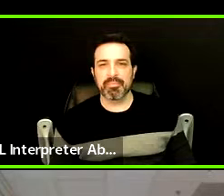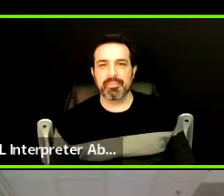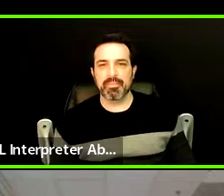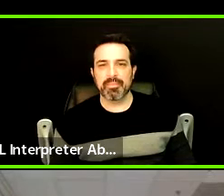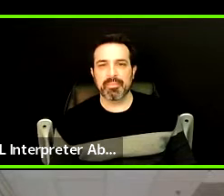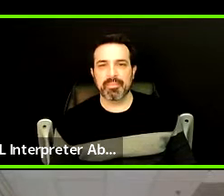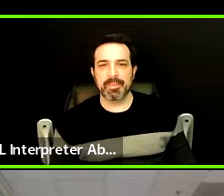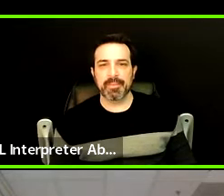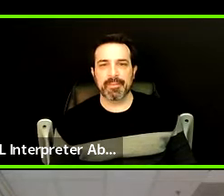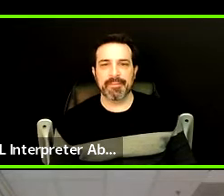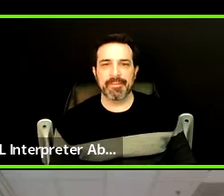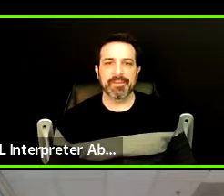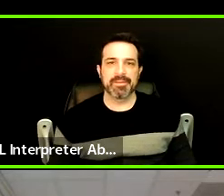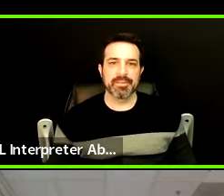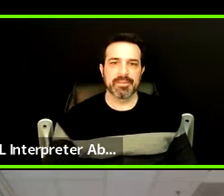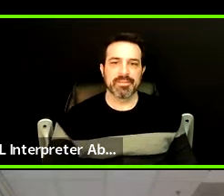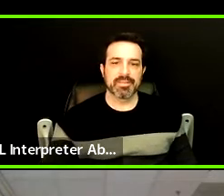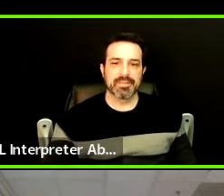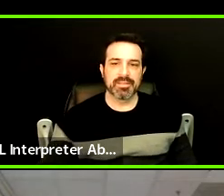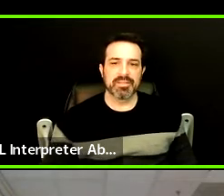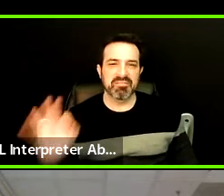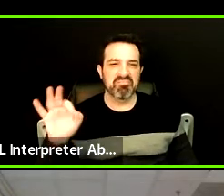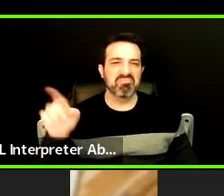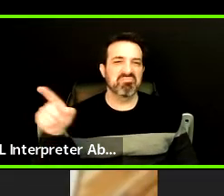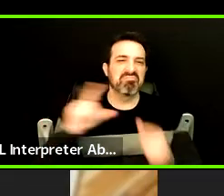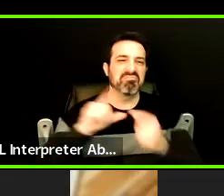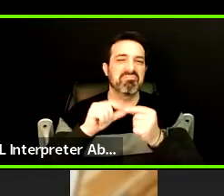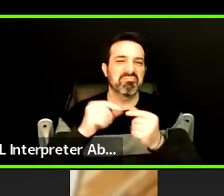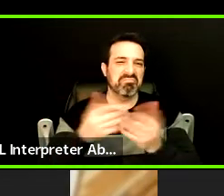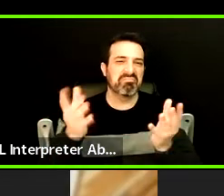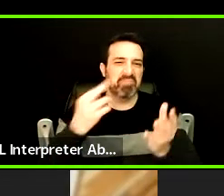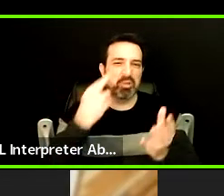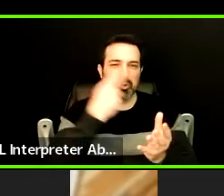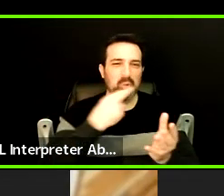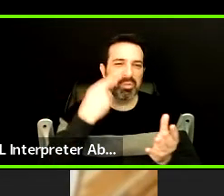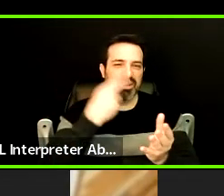donuts and thank you, Marianne, for being your treat. So that's okay.